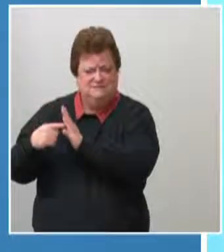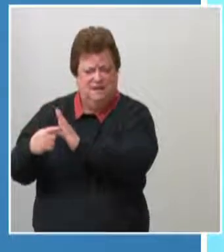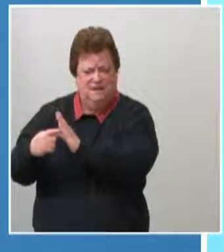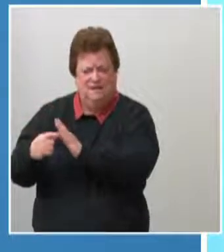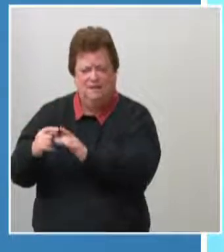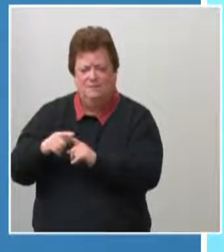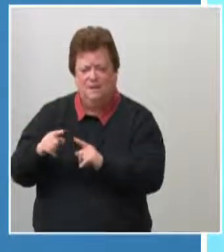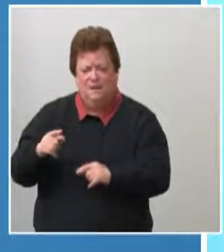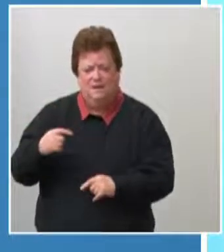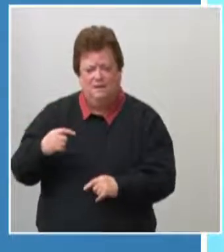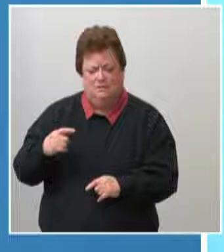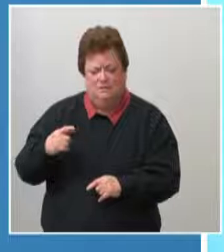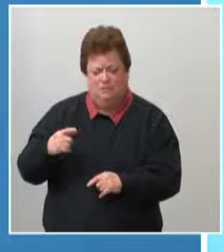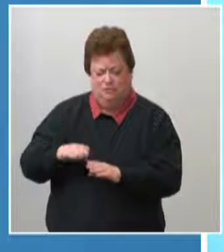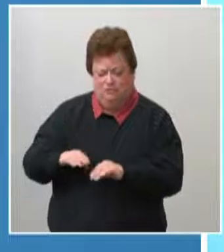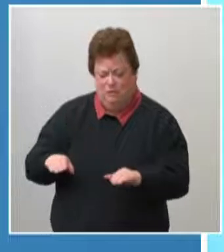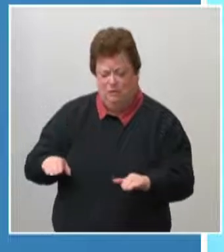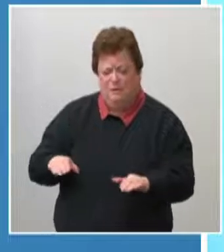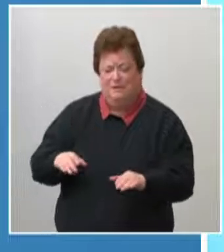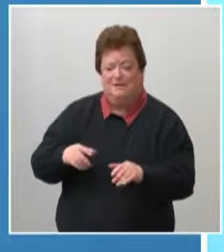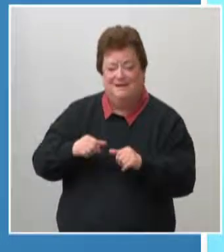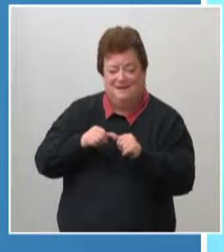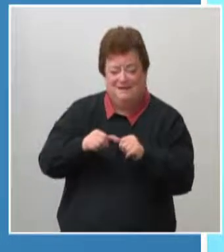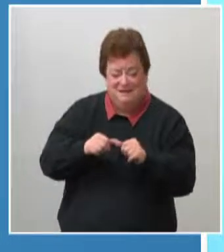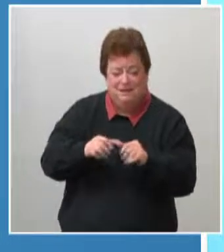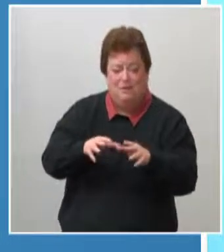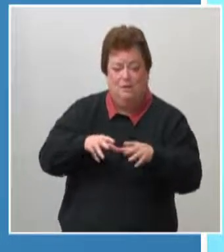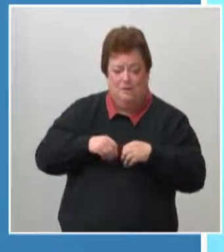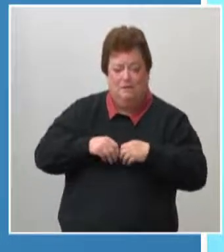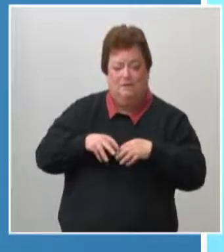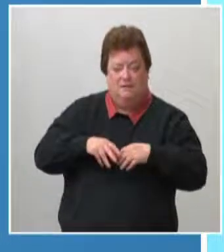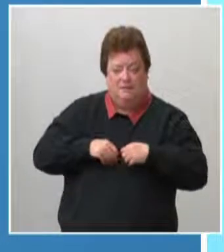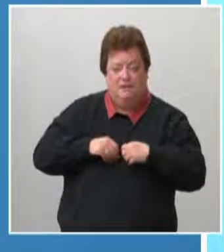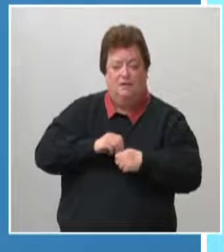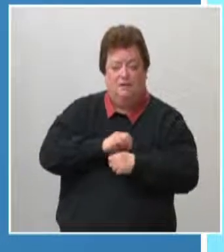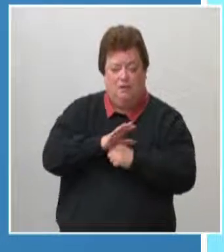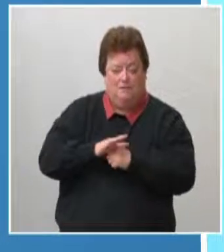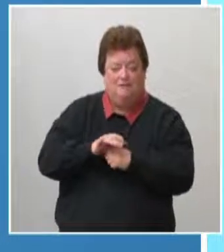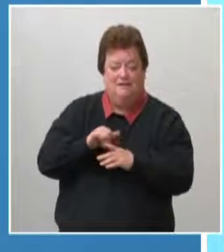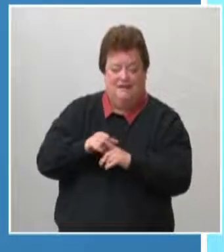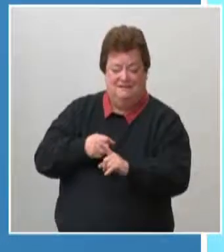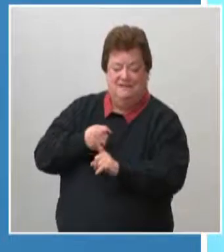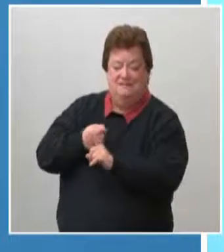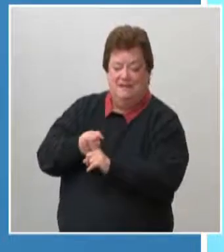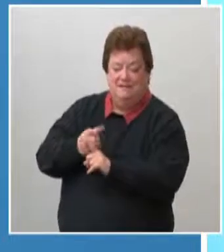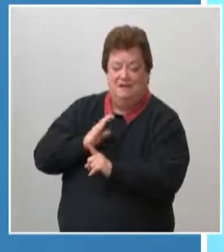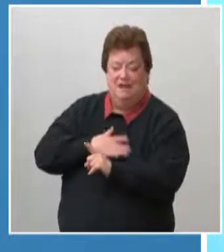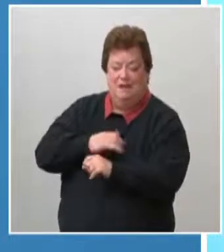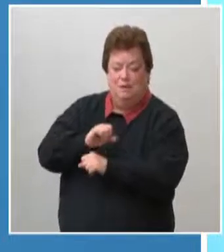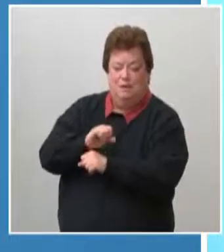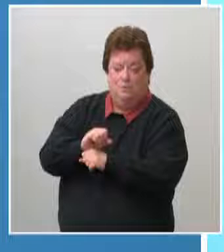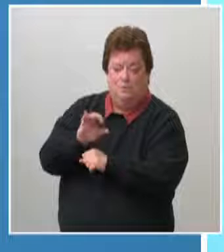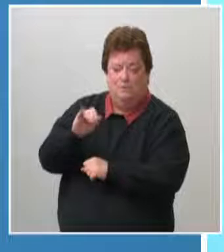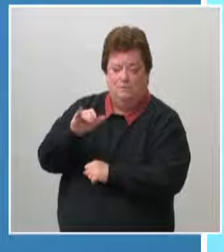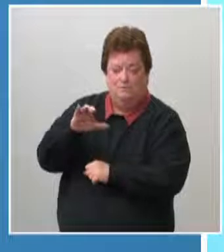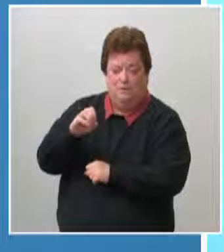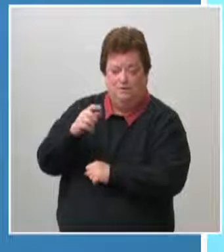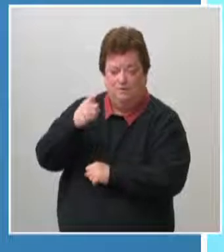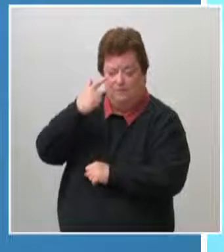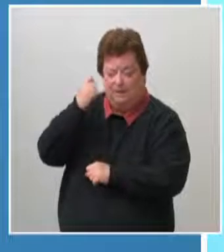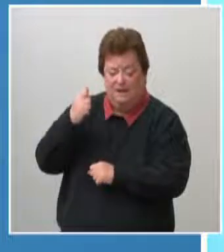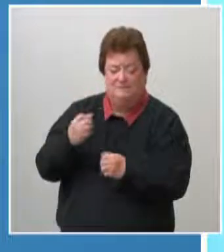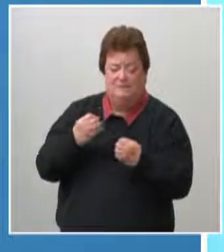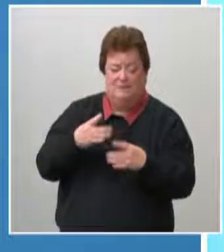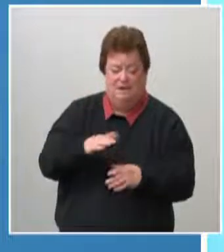as these children have continued to get COVID, it's really affected our workforce, because a lot of these children pass